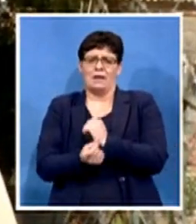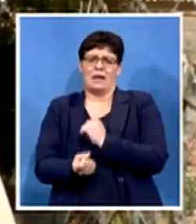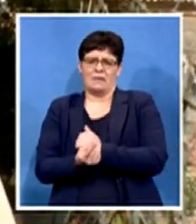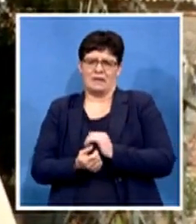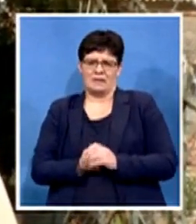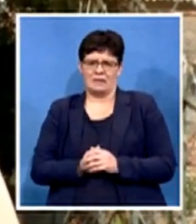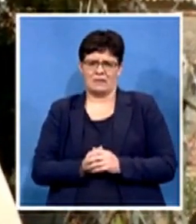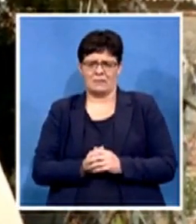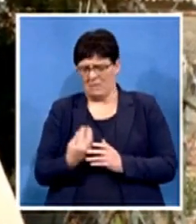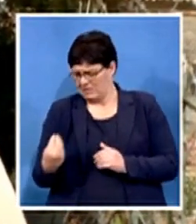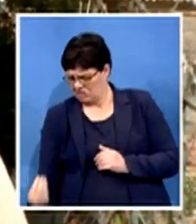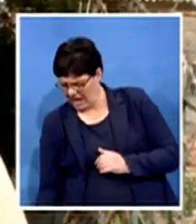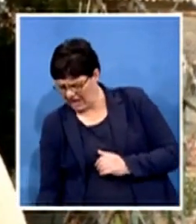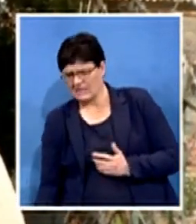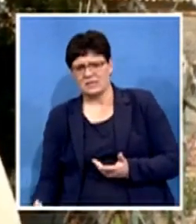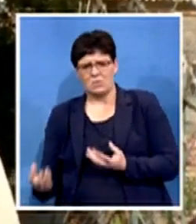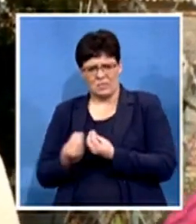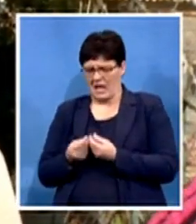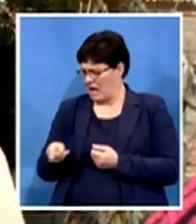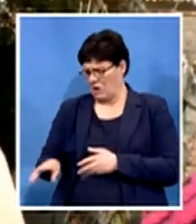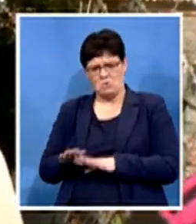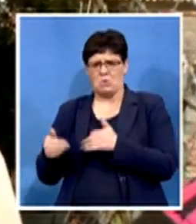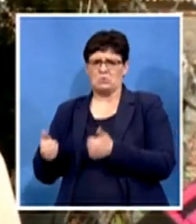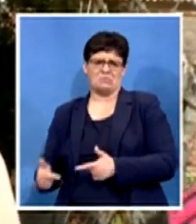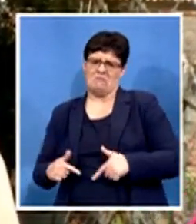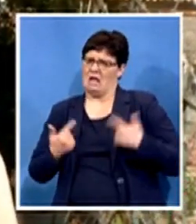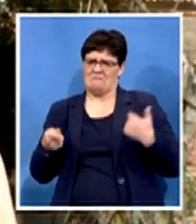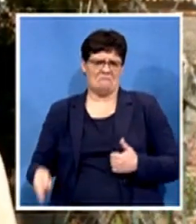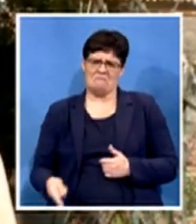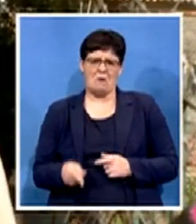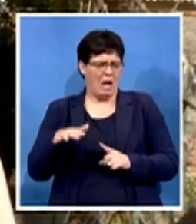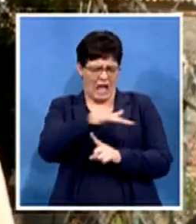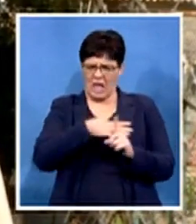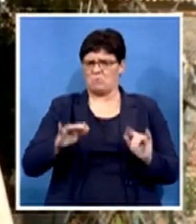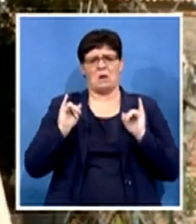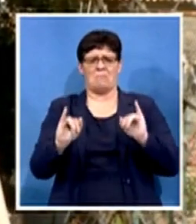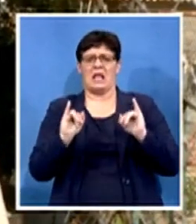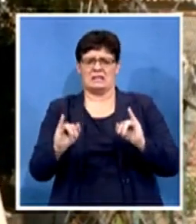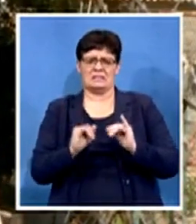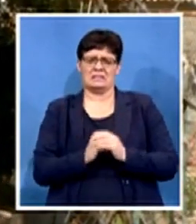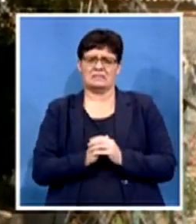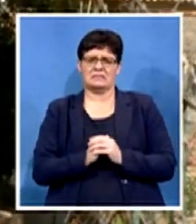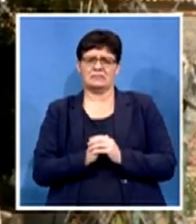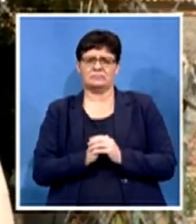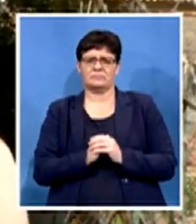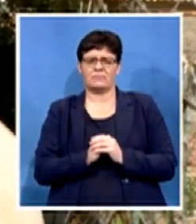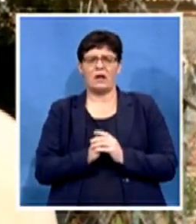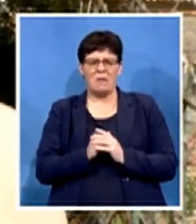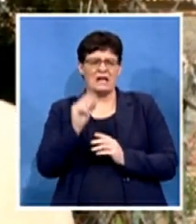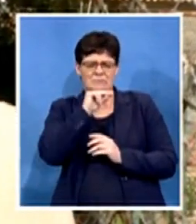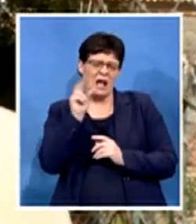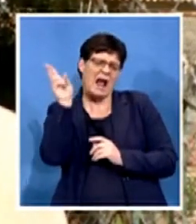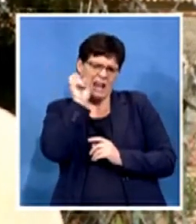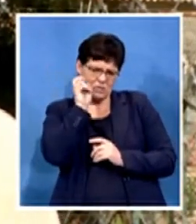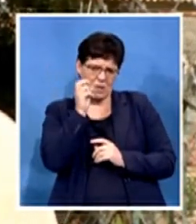good about this life in these areas. Can you just try and speak louder? Just tell us, how long have you been living